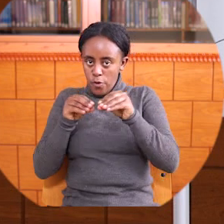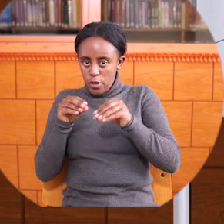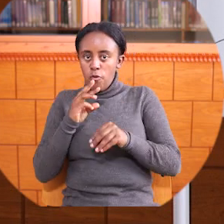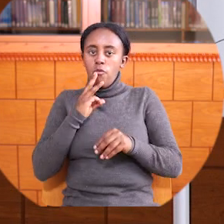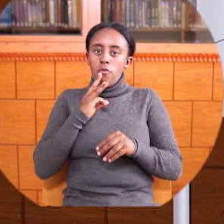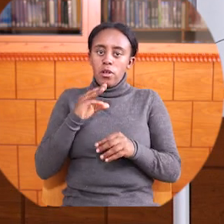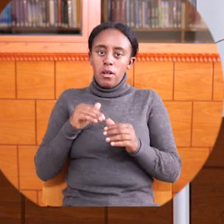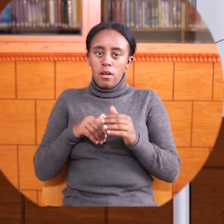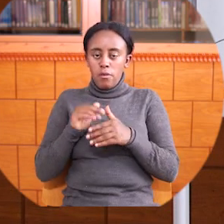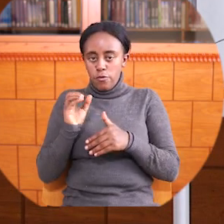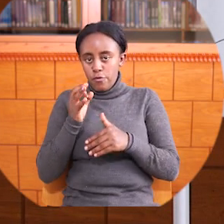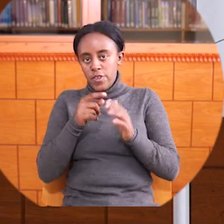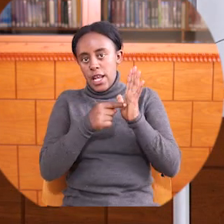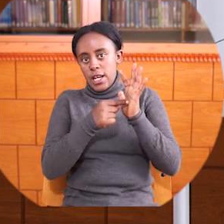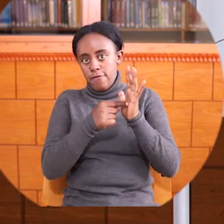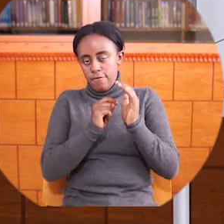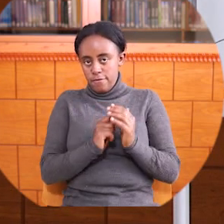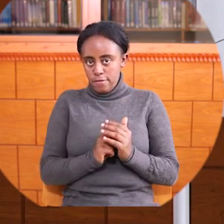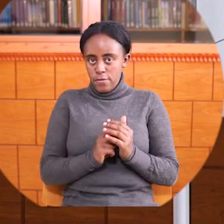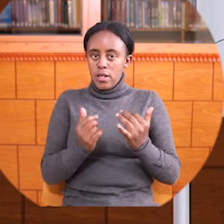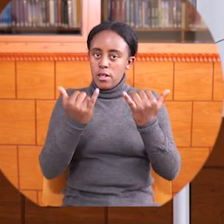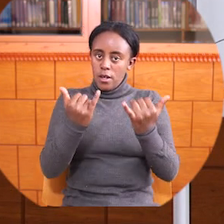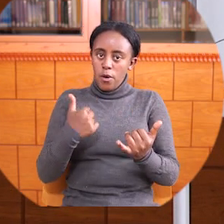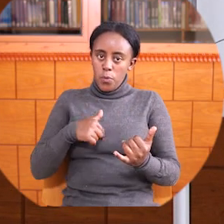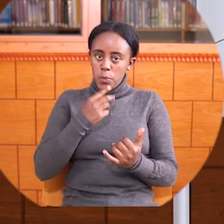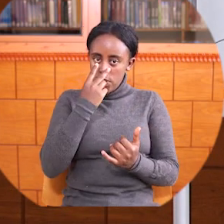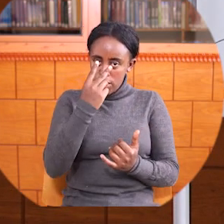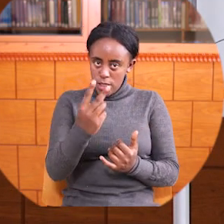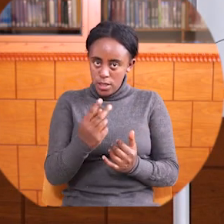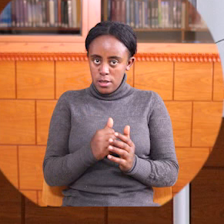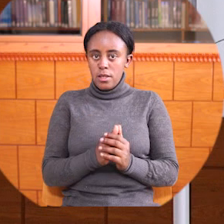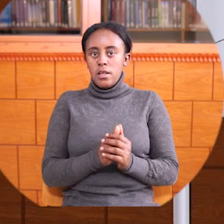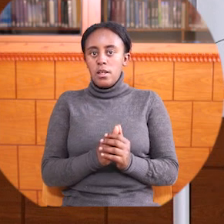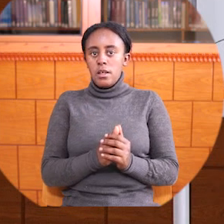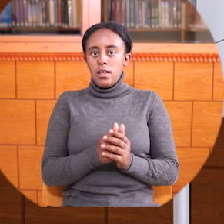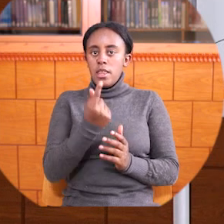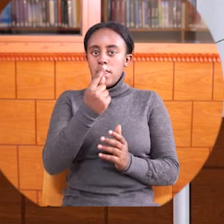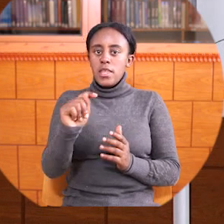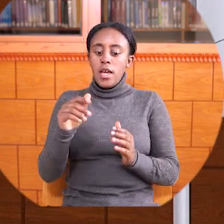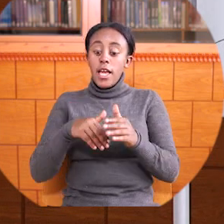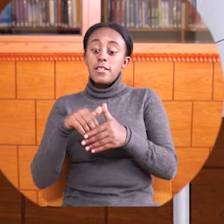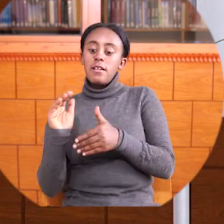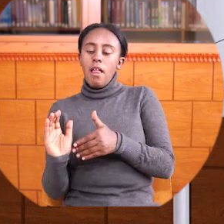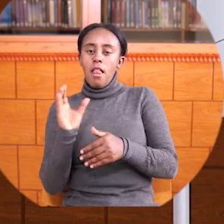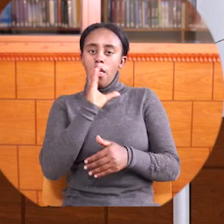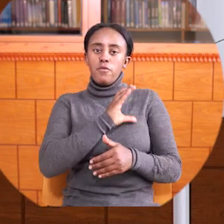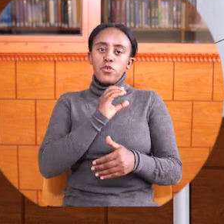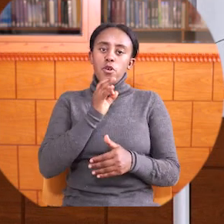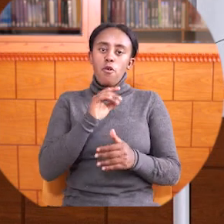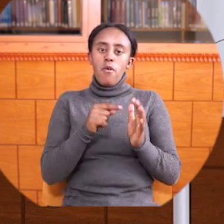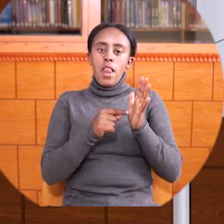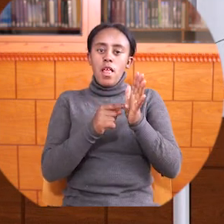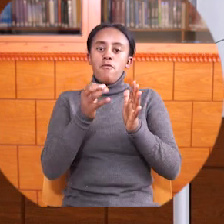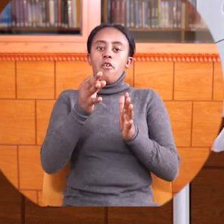water out of their leaf. Now we see the external feature of a leaf of